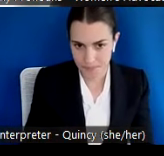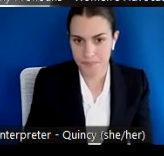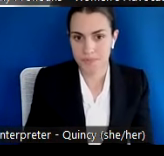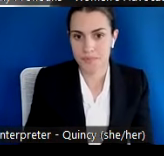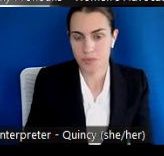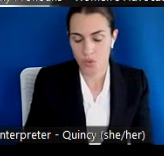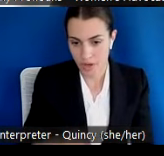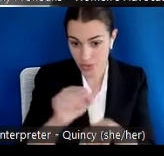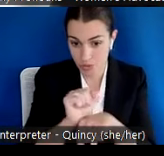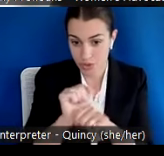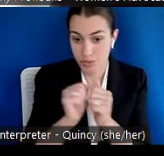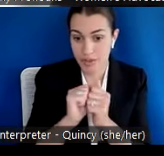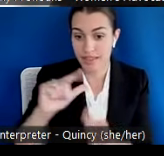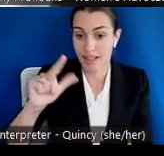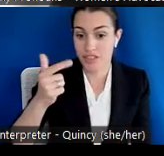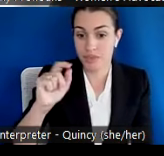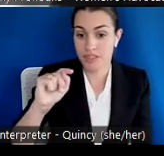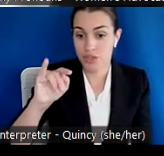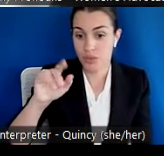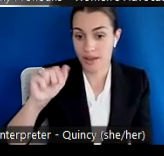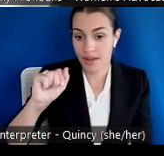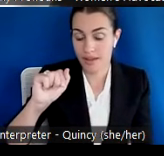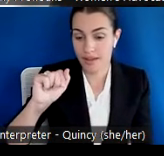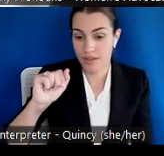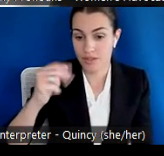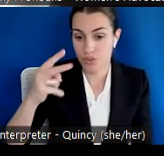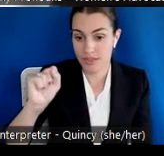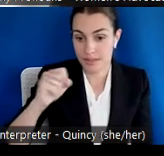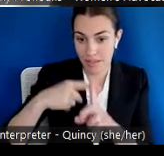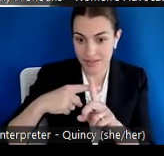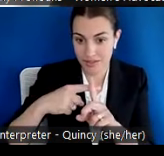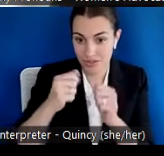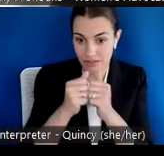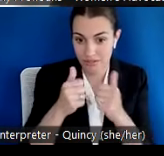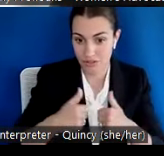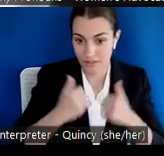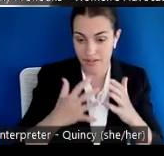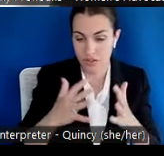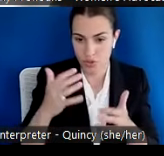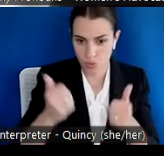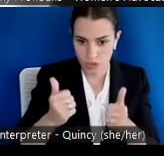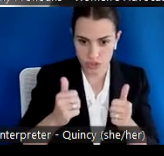with LGBTQIA2+ survivors? And the second question is what type of safety do you want to emphasize more?